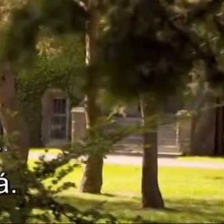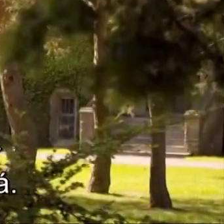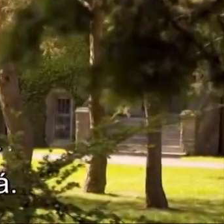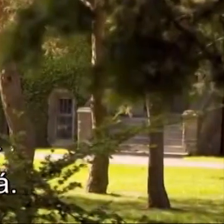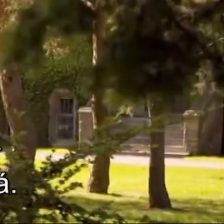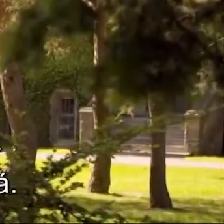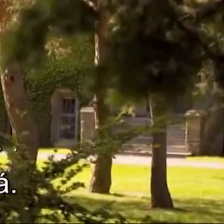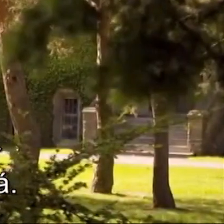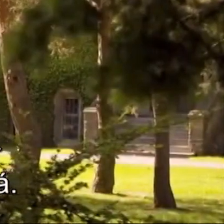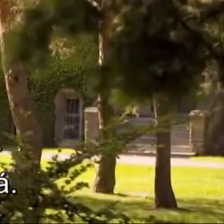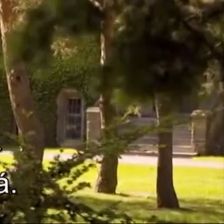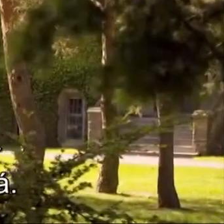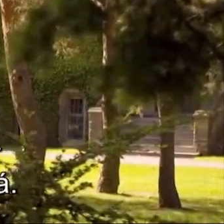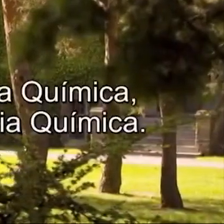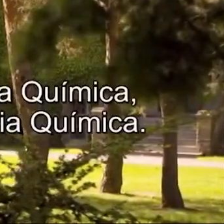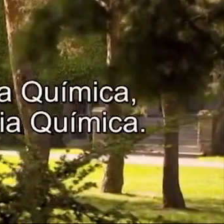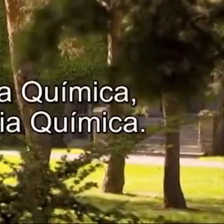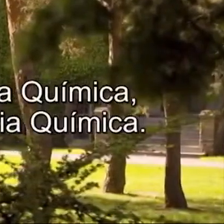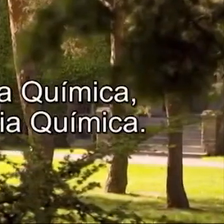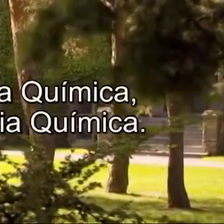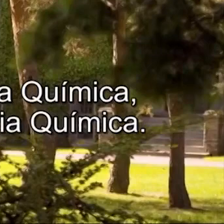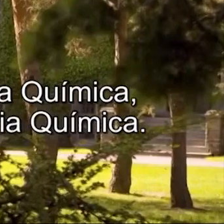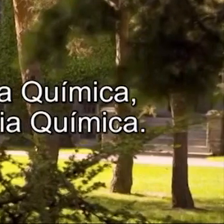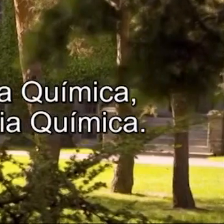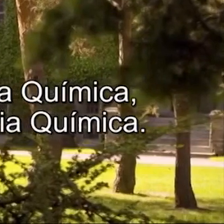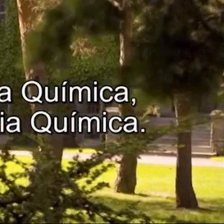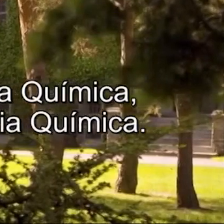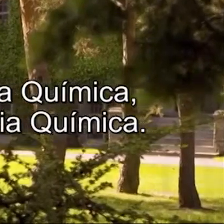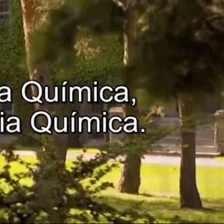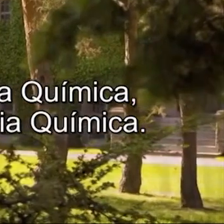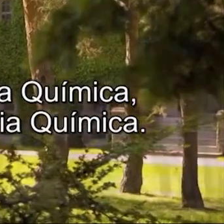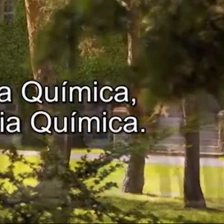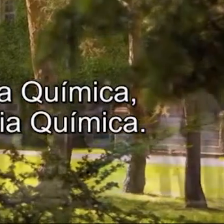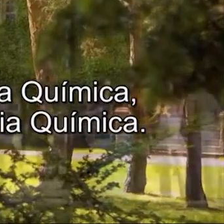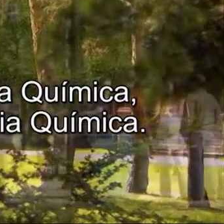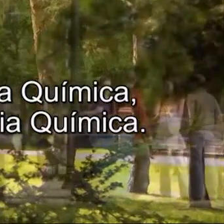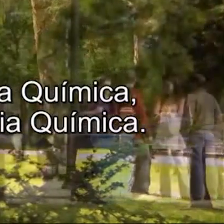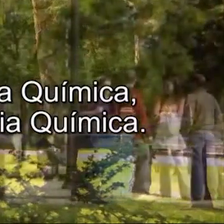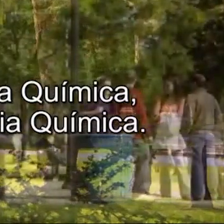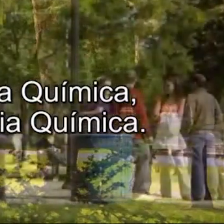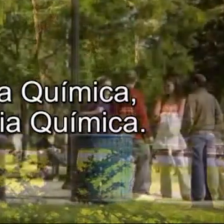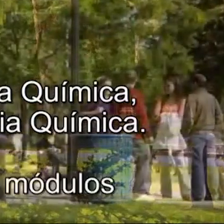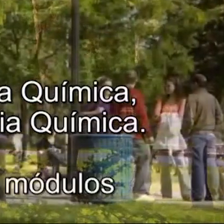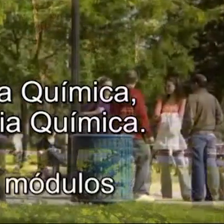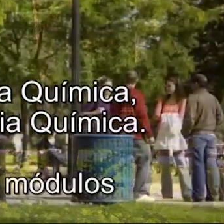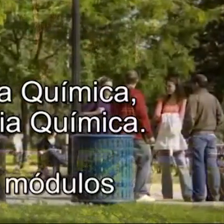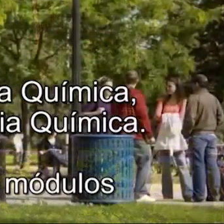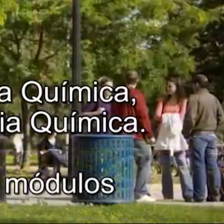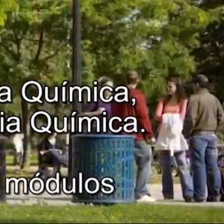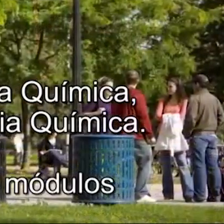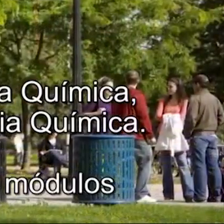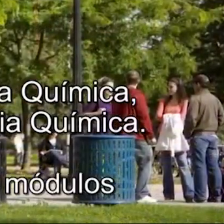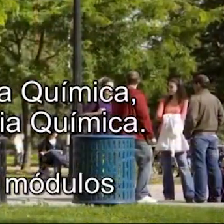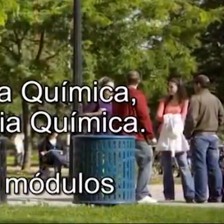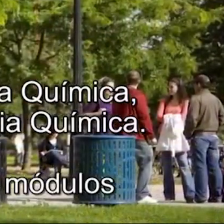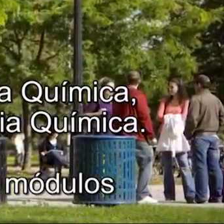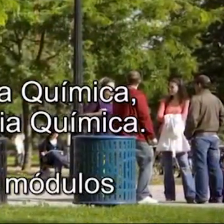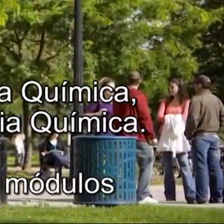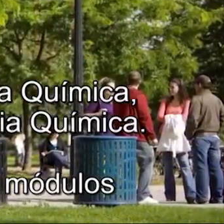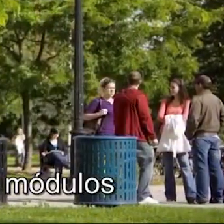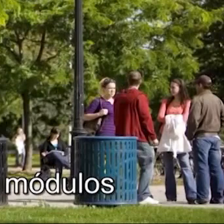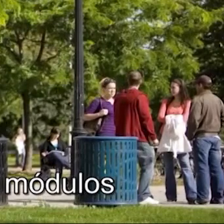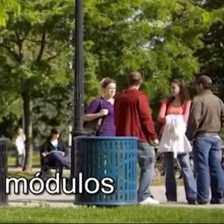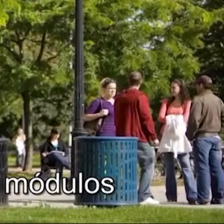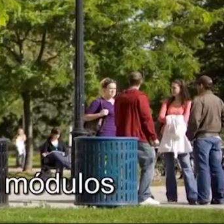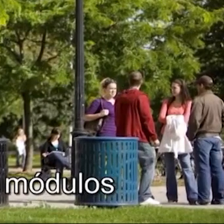Canada. I work in the chemical engineering department, but this course is not going to be about chemical engineering. My goal is to